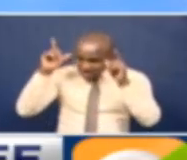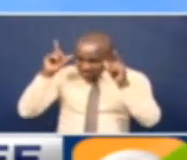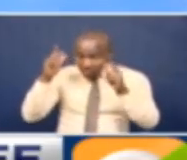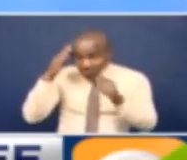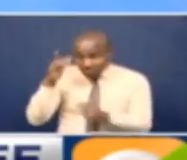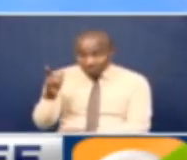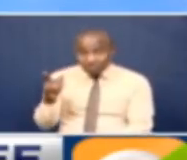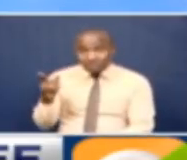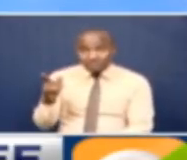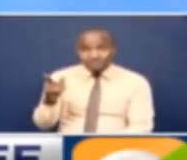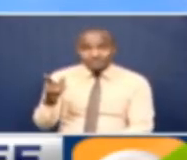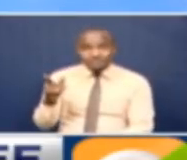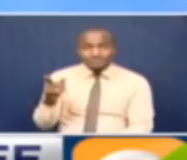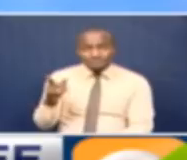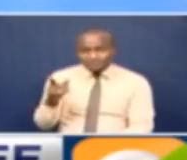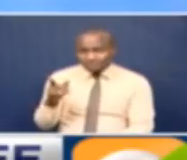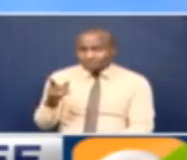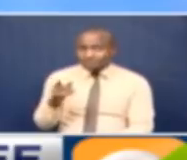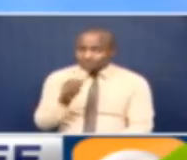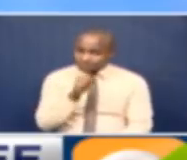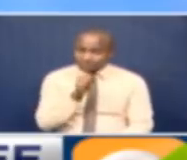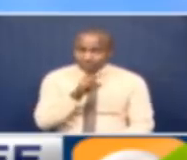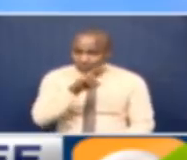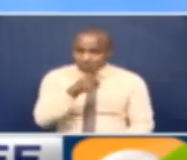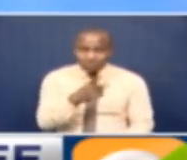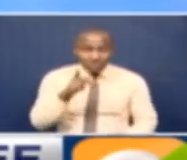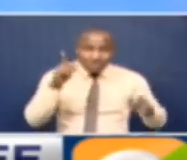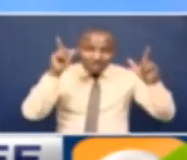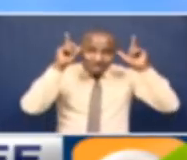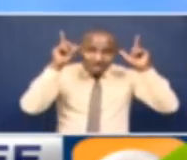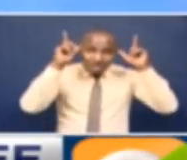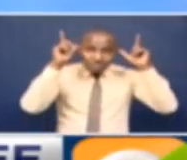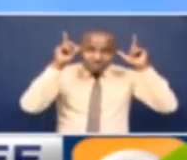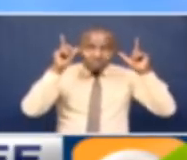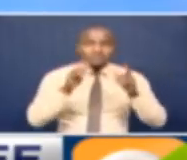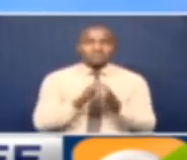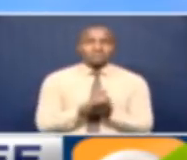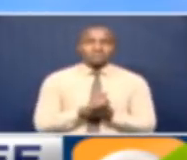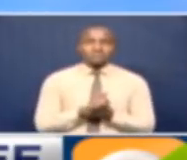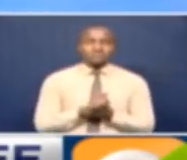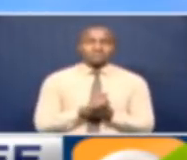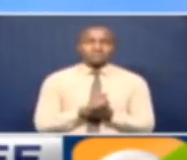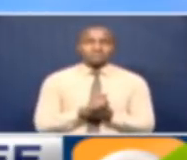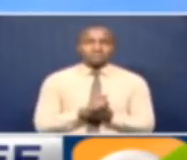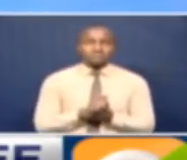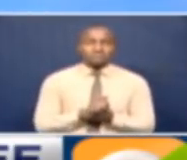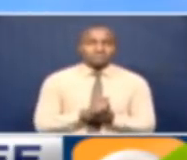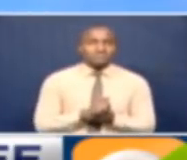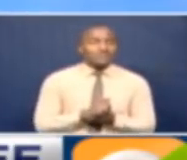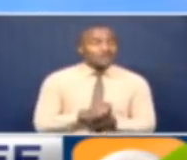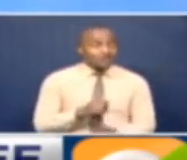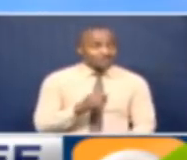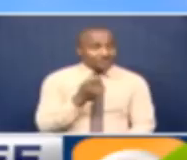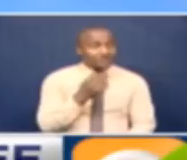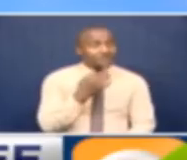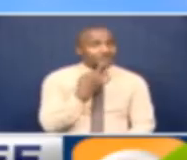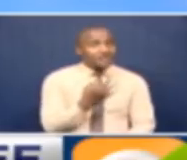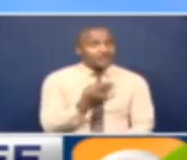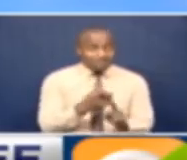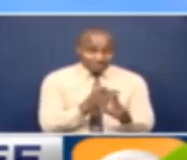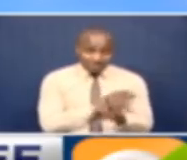Yes. Come on, you just... 2,000 cows. And of recently, course... Recently, there were 300. But prior to